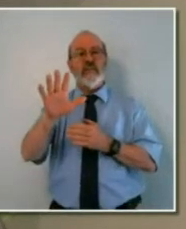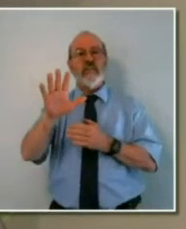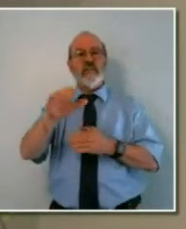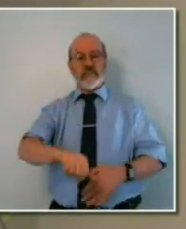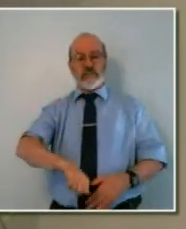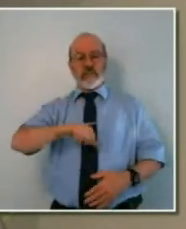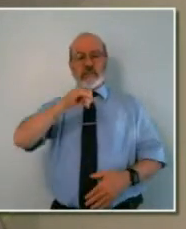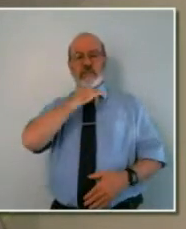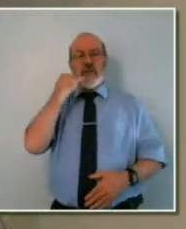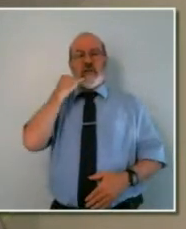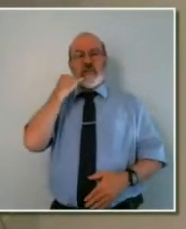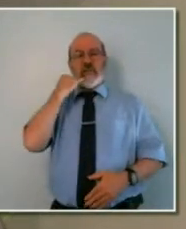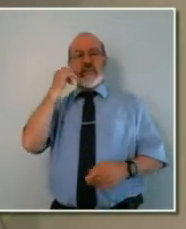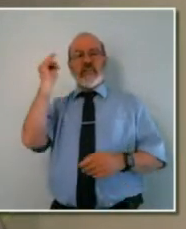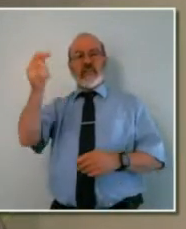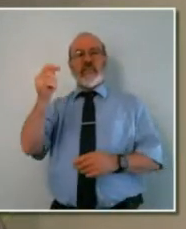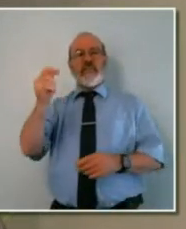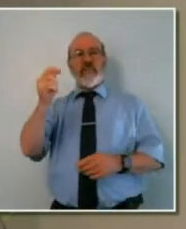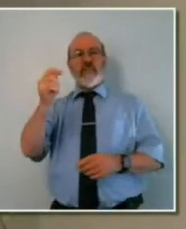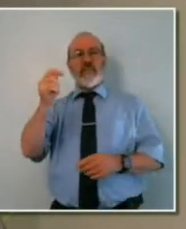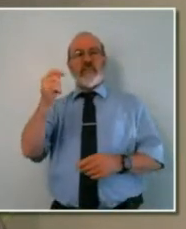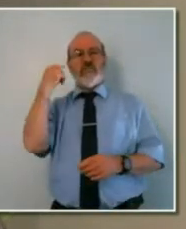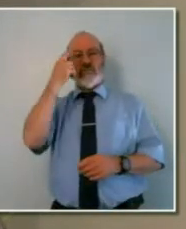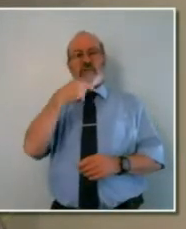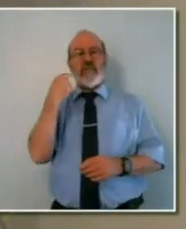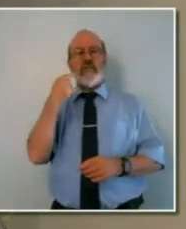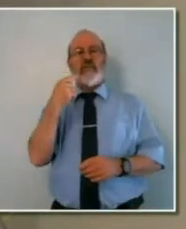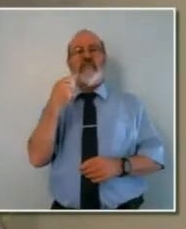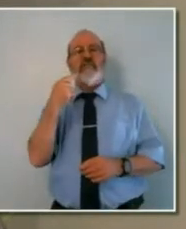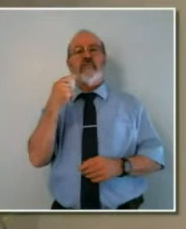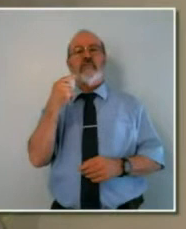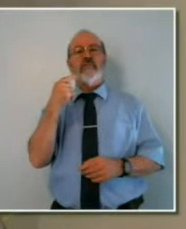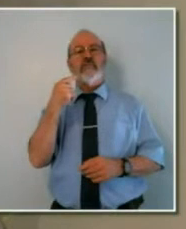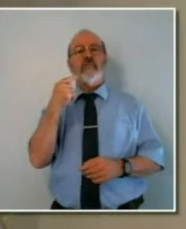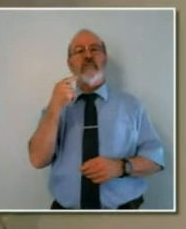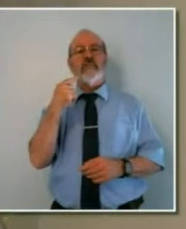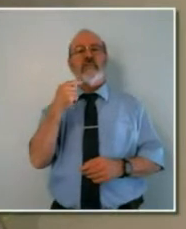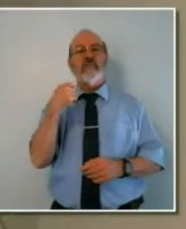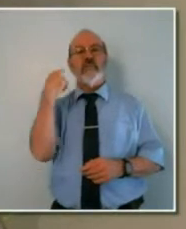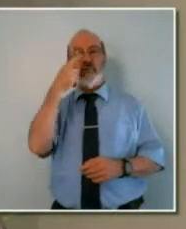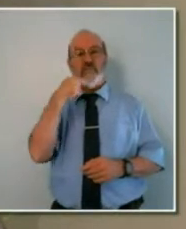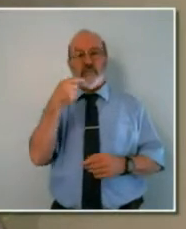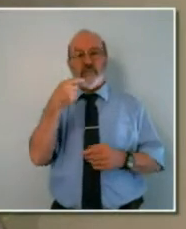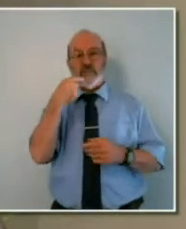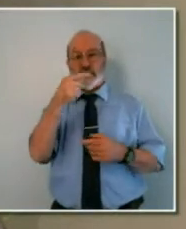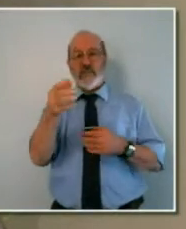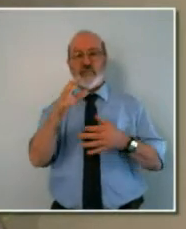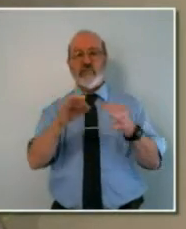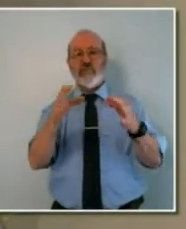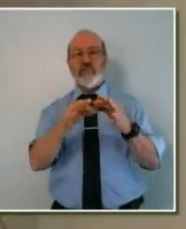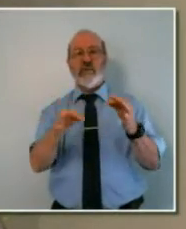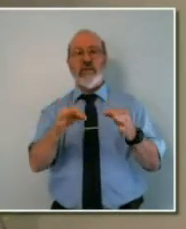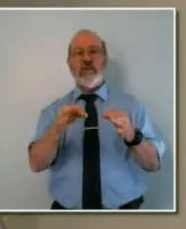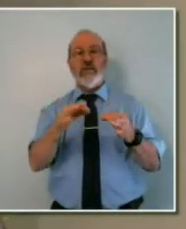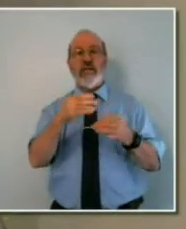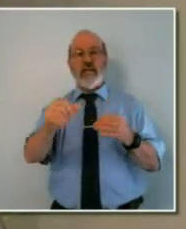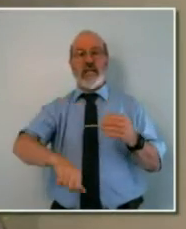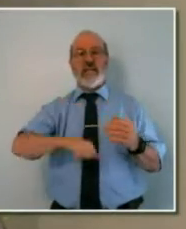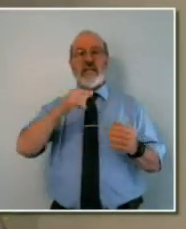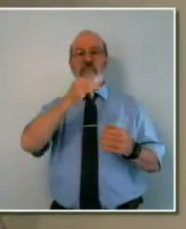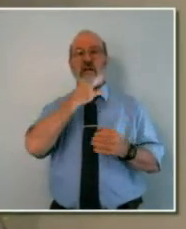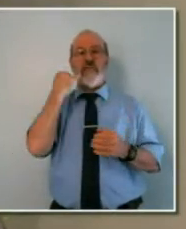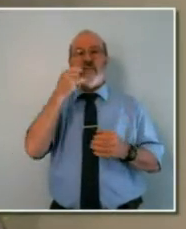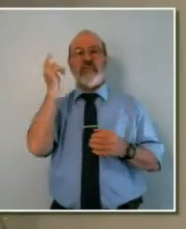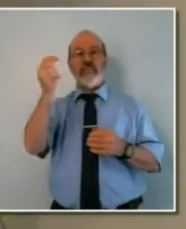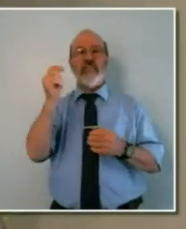doth testify to his face. Your face tells a story. And the pride of Israel